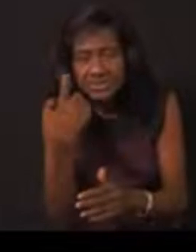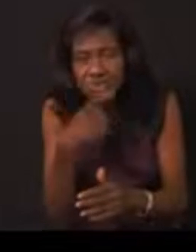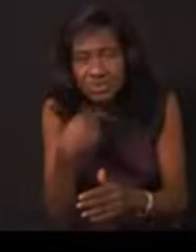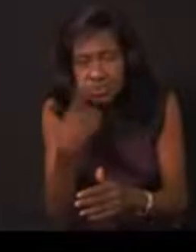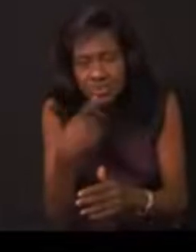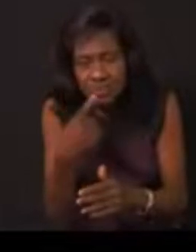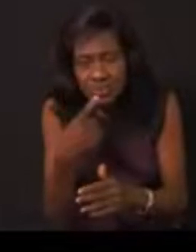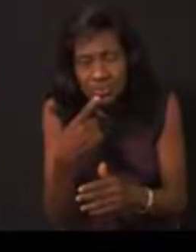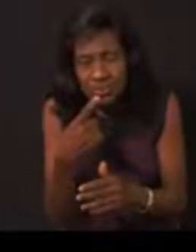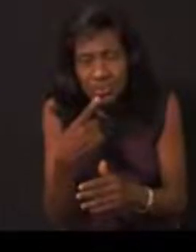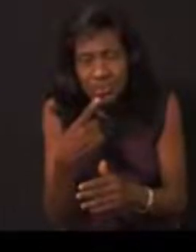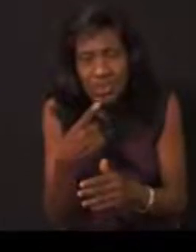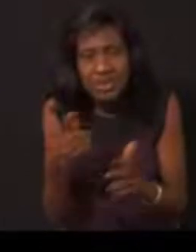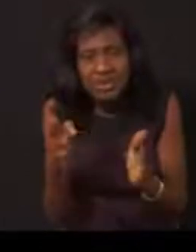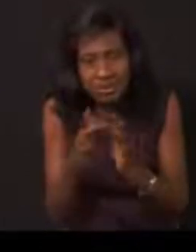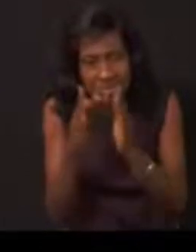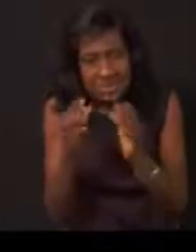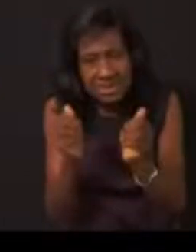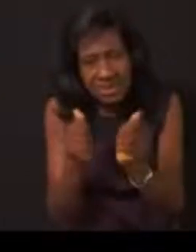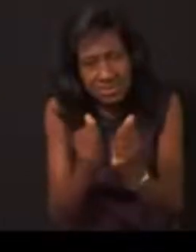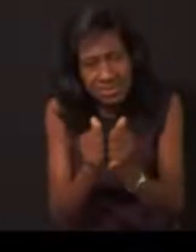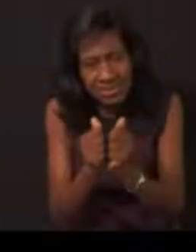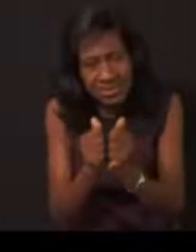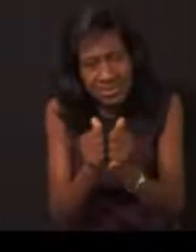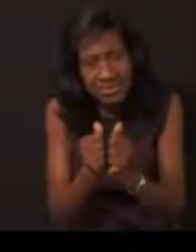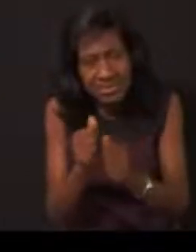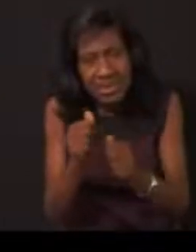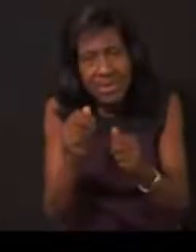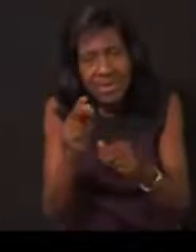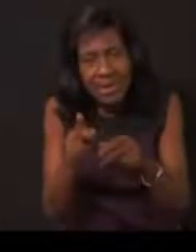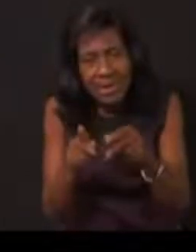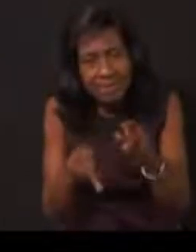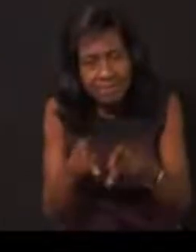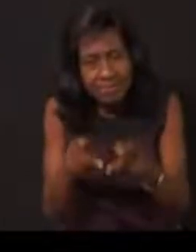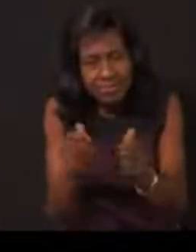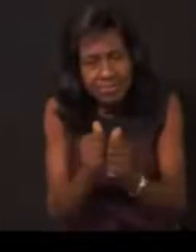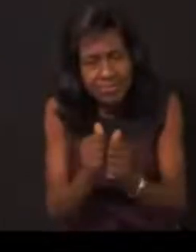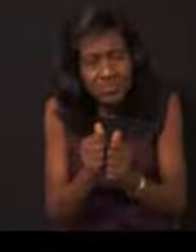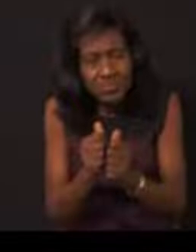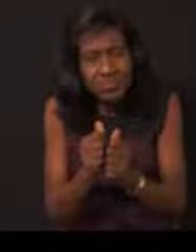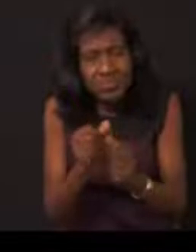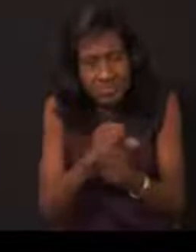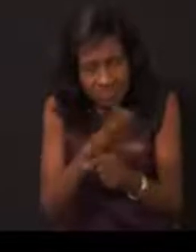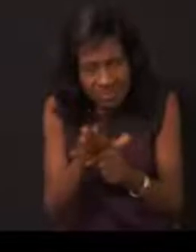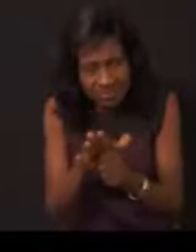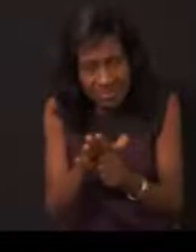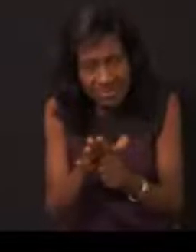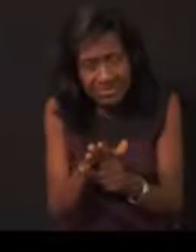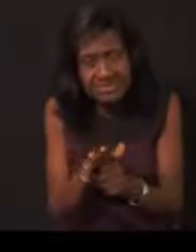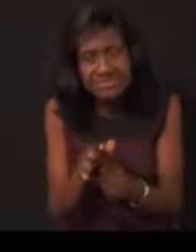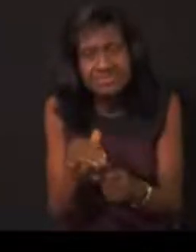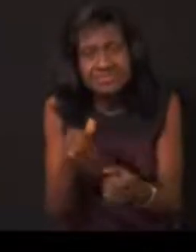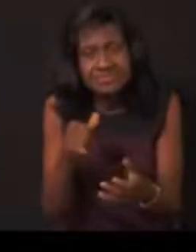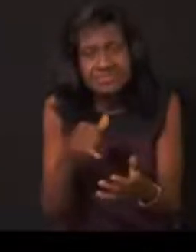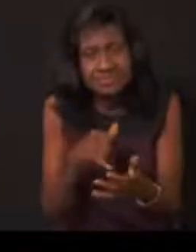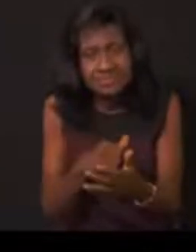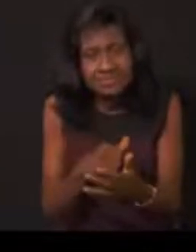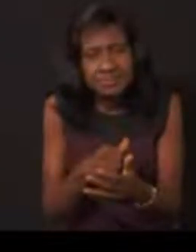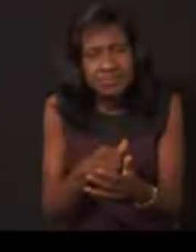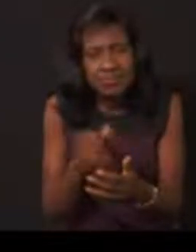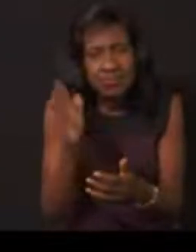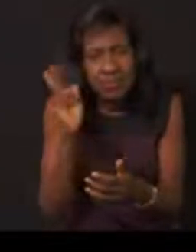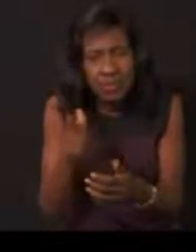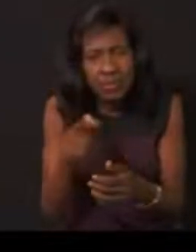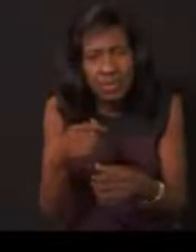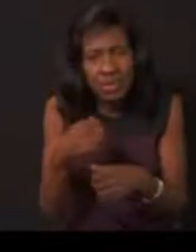impacted. I think this is a demonstration of the potential benefits and how this will make a